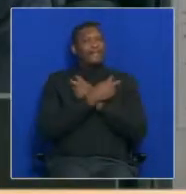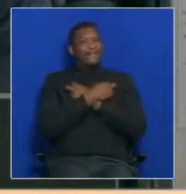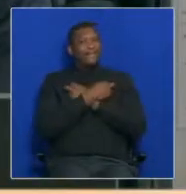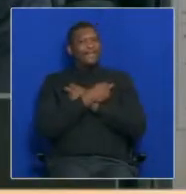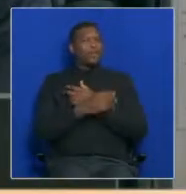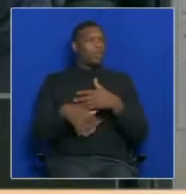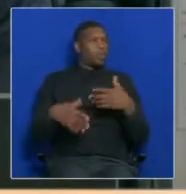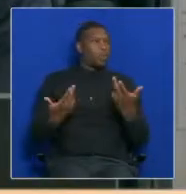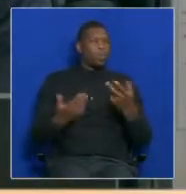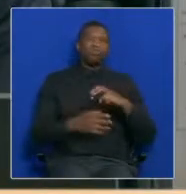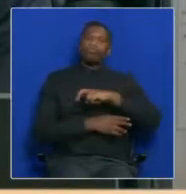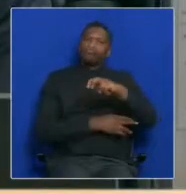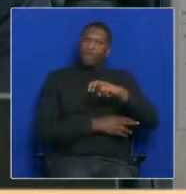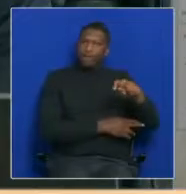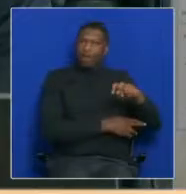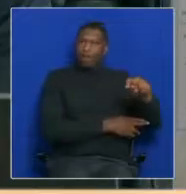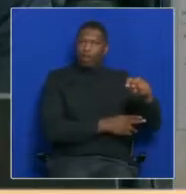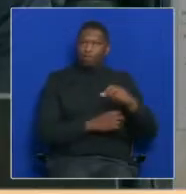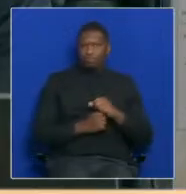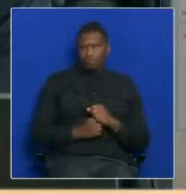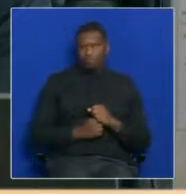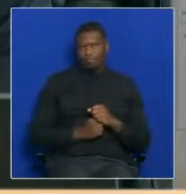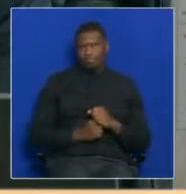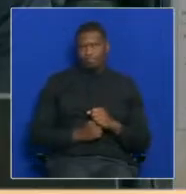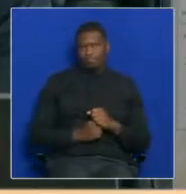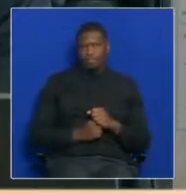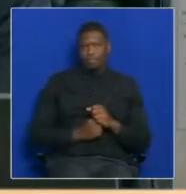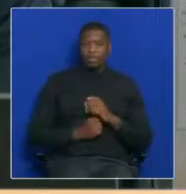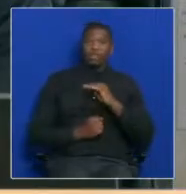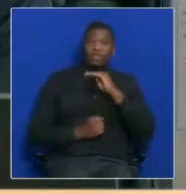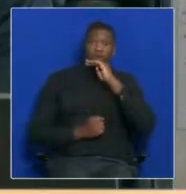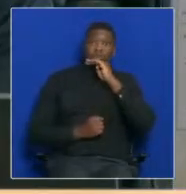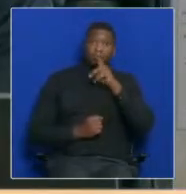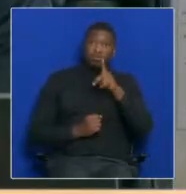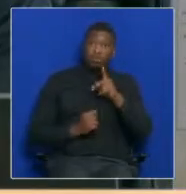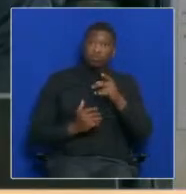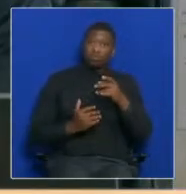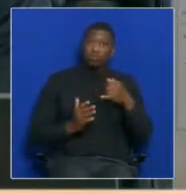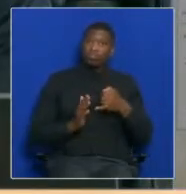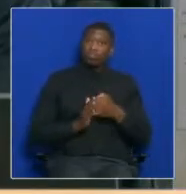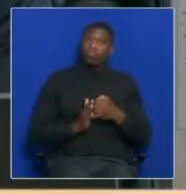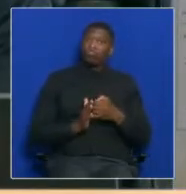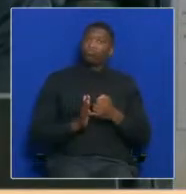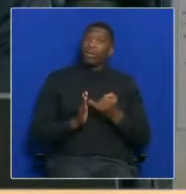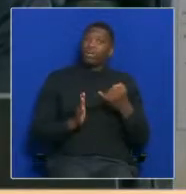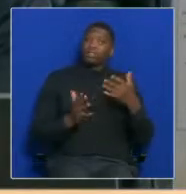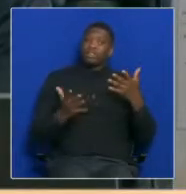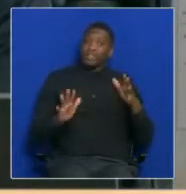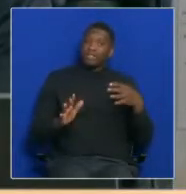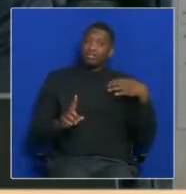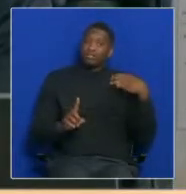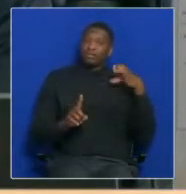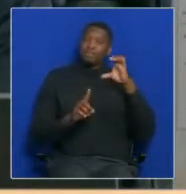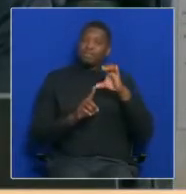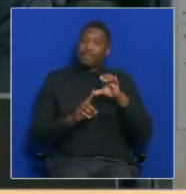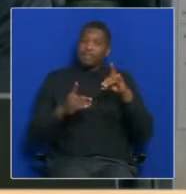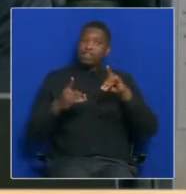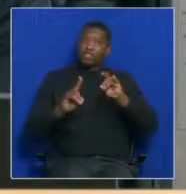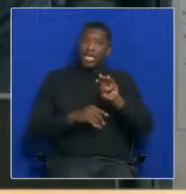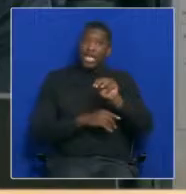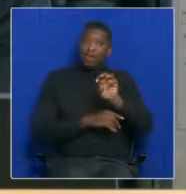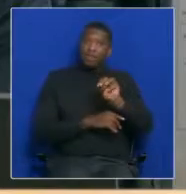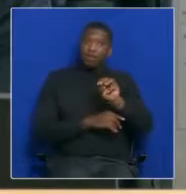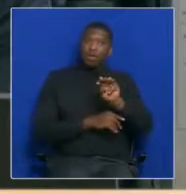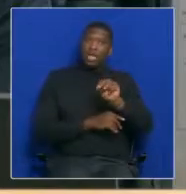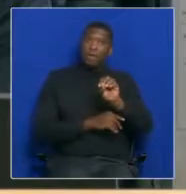So you were divested of more than just the power to chair the MOC. Remember, I asked you whether the only power